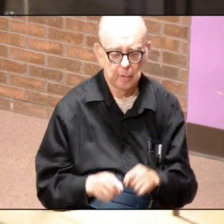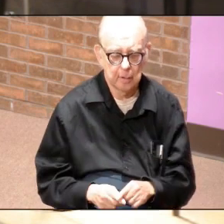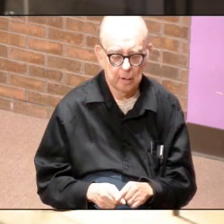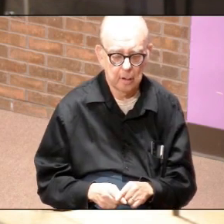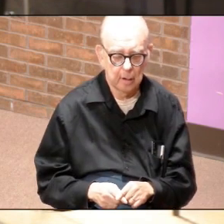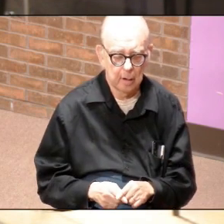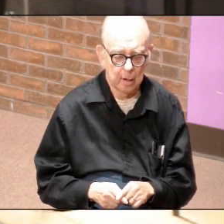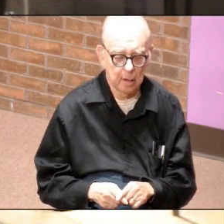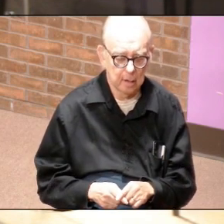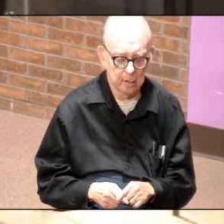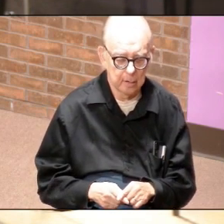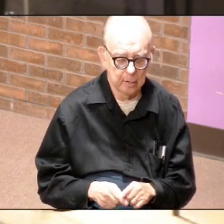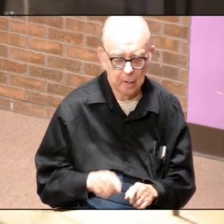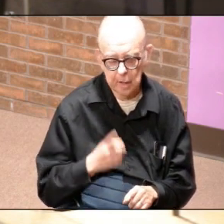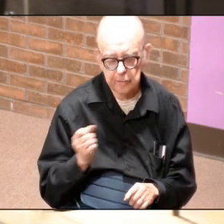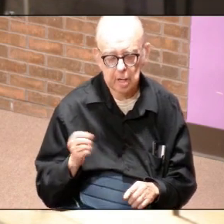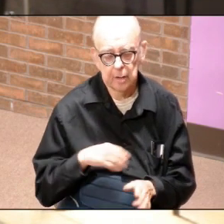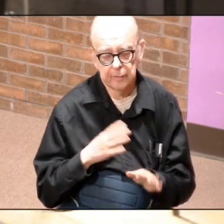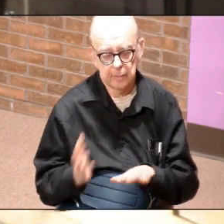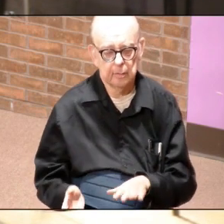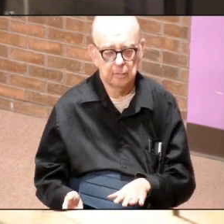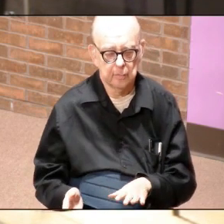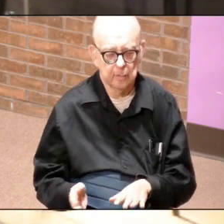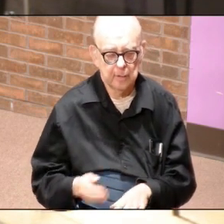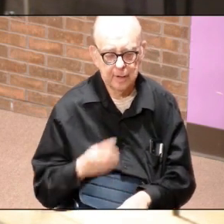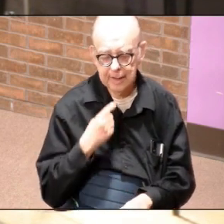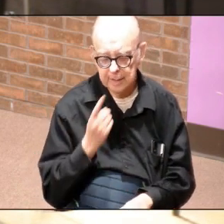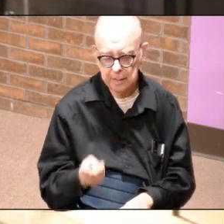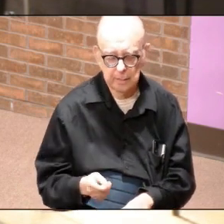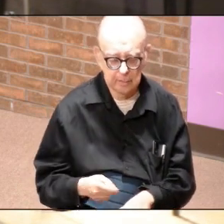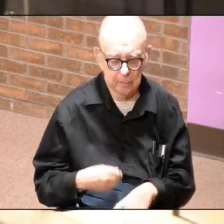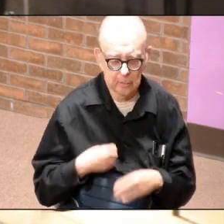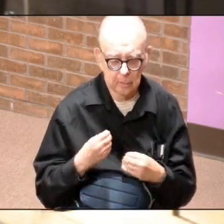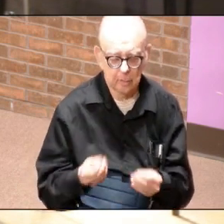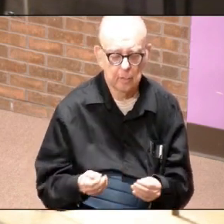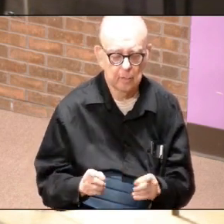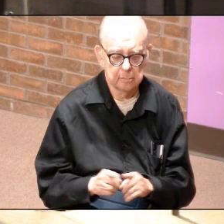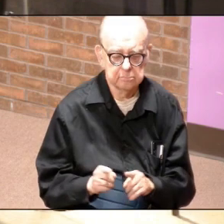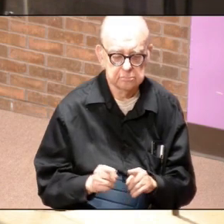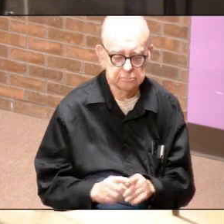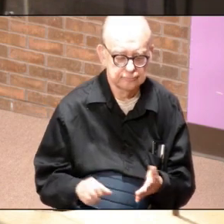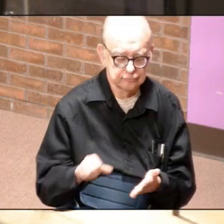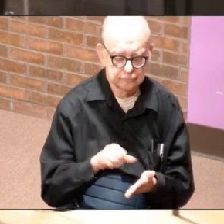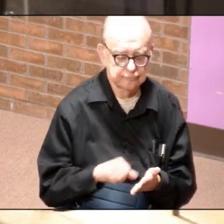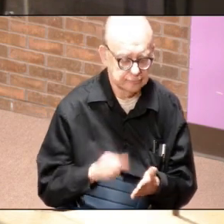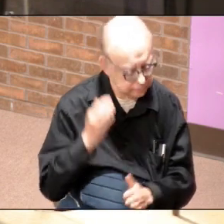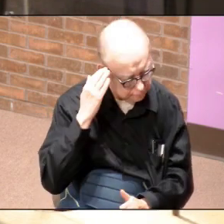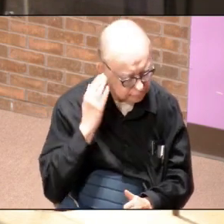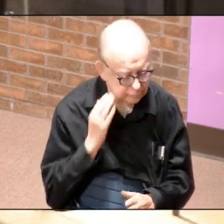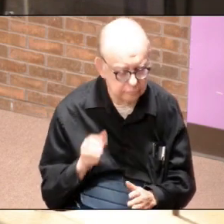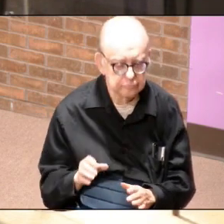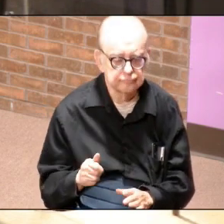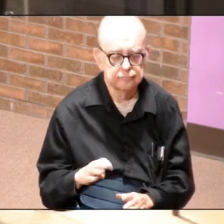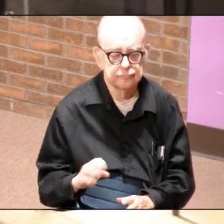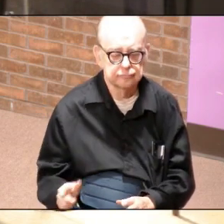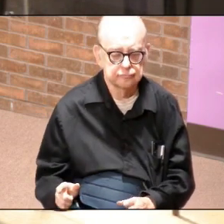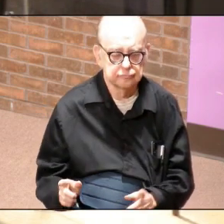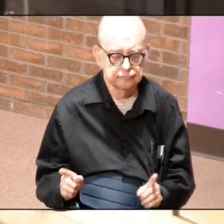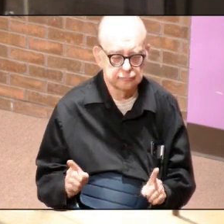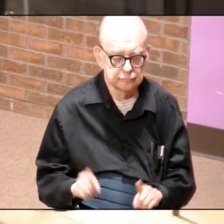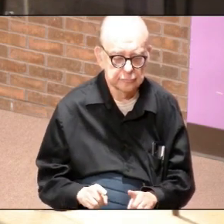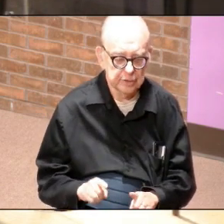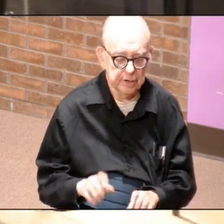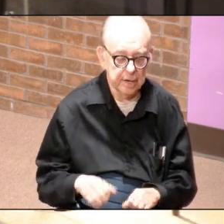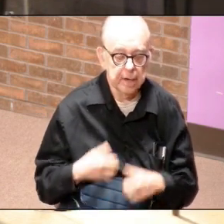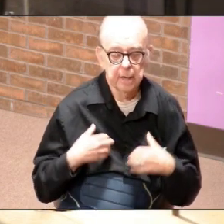the of the shadow of death. He said he also, David said, he said he will also anoint your head with oil. And when you need